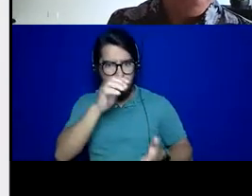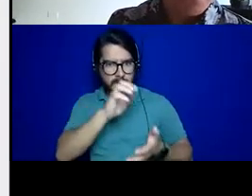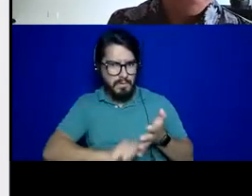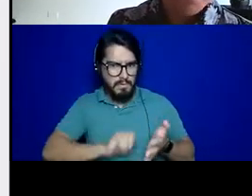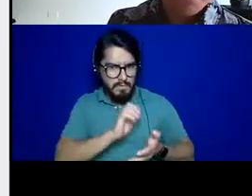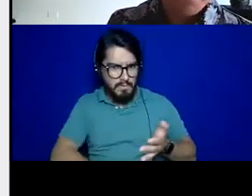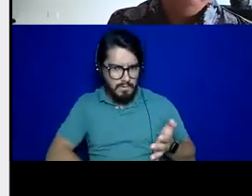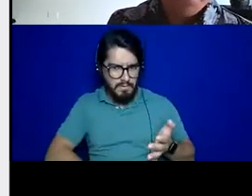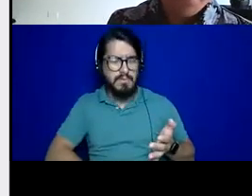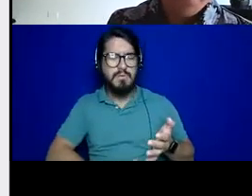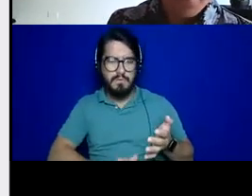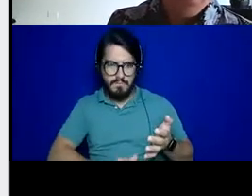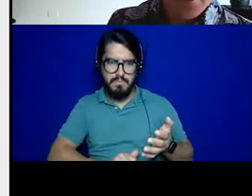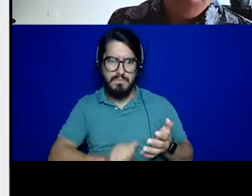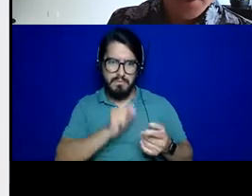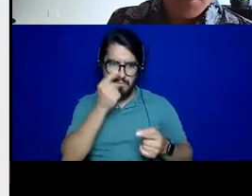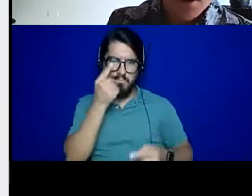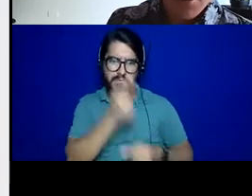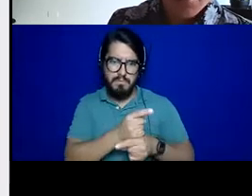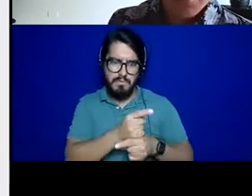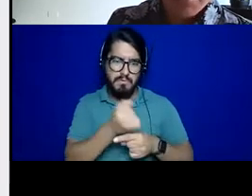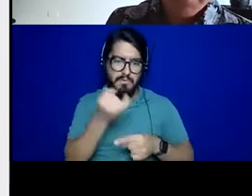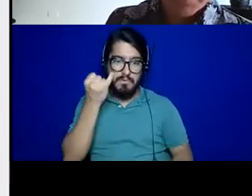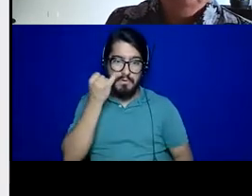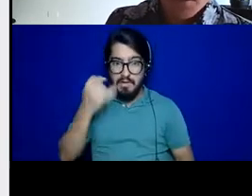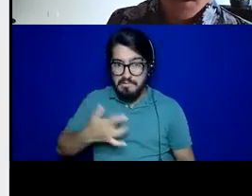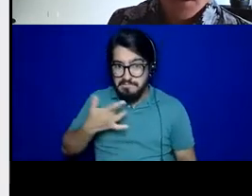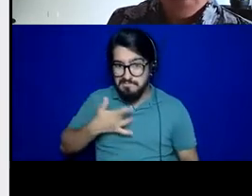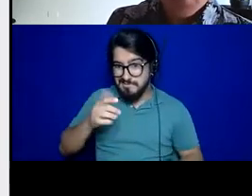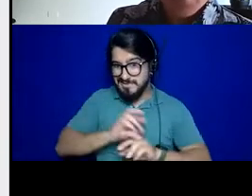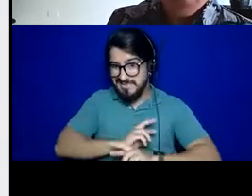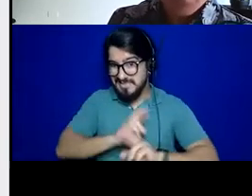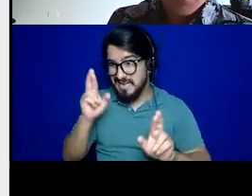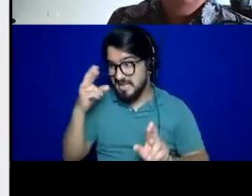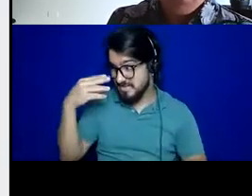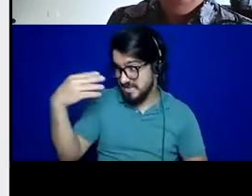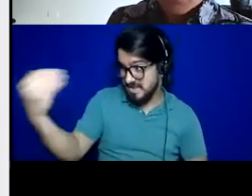on your device, if it's too risky to walk around with.